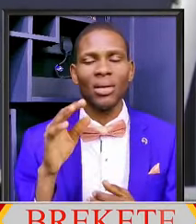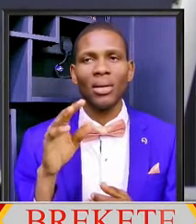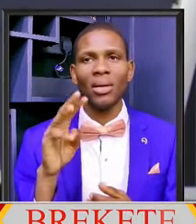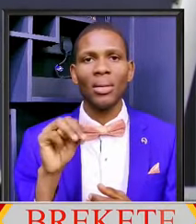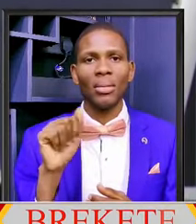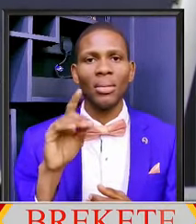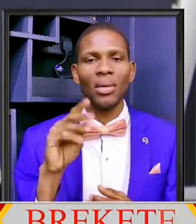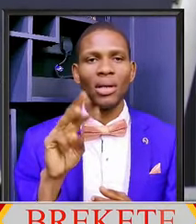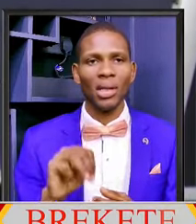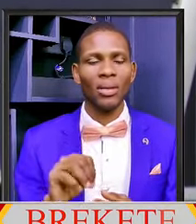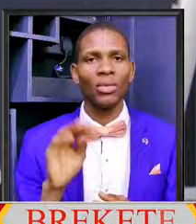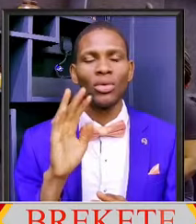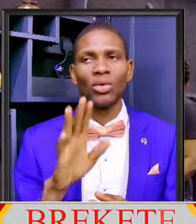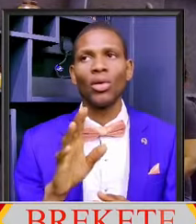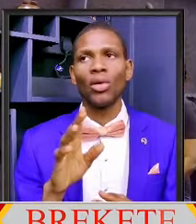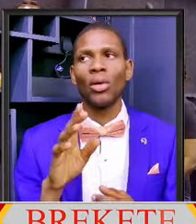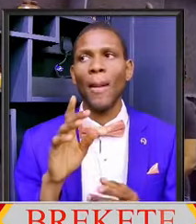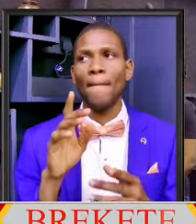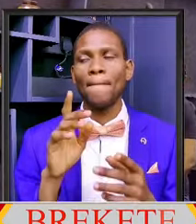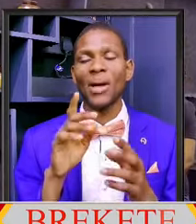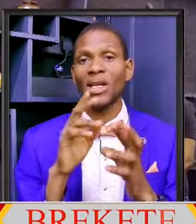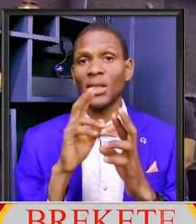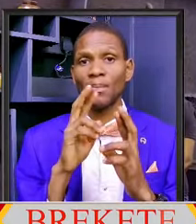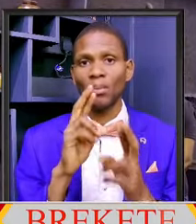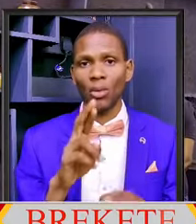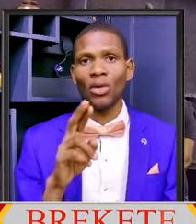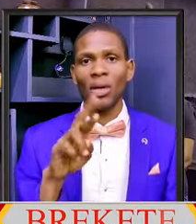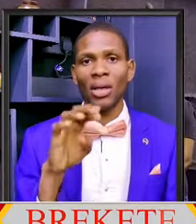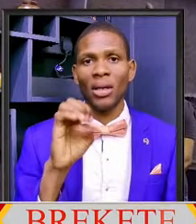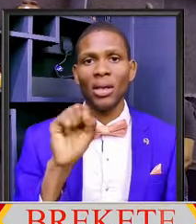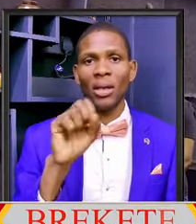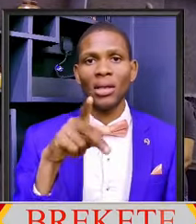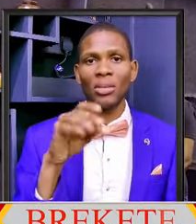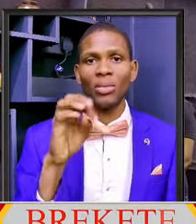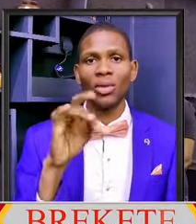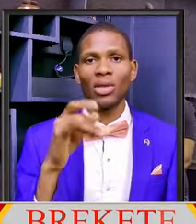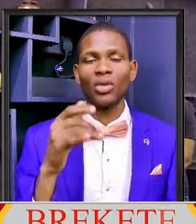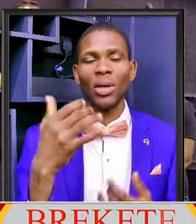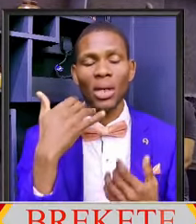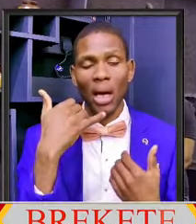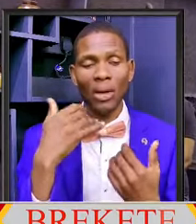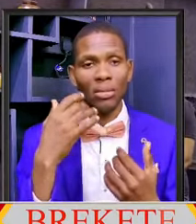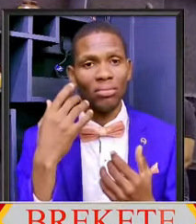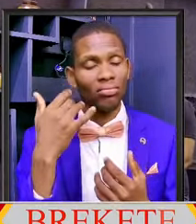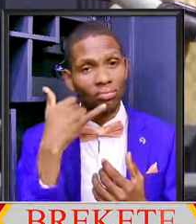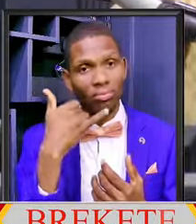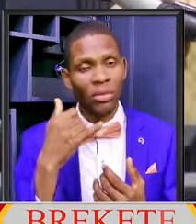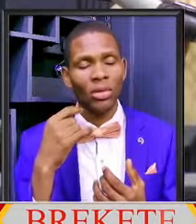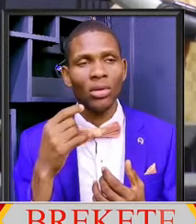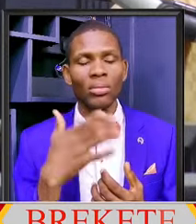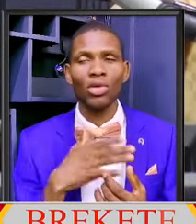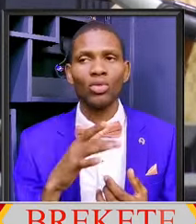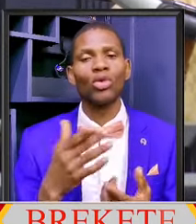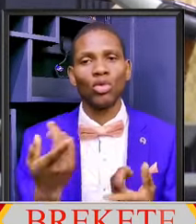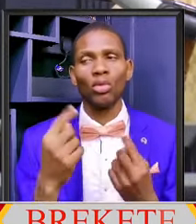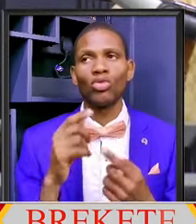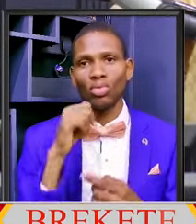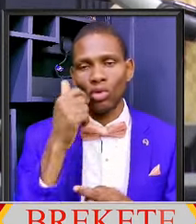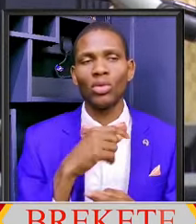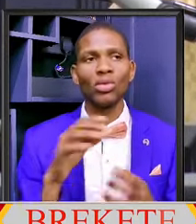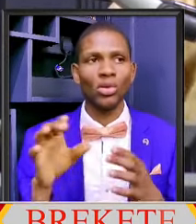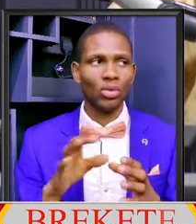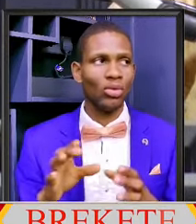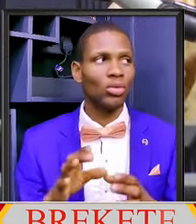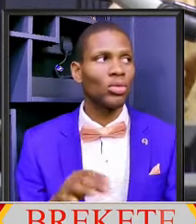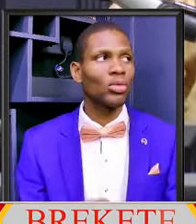sir. Your respondent, you don't get her details. Yes, sir. You will come tomorrow, we go do. Okay,